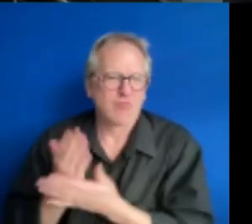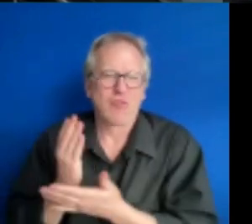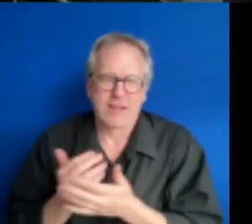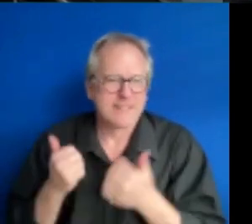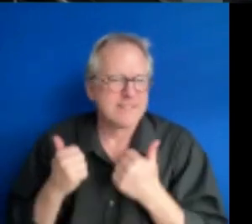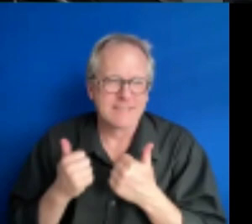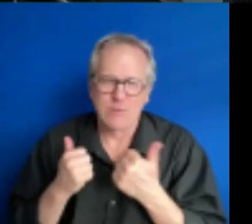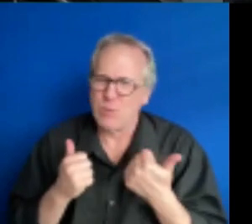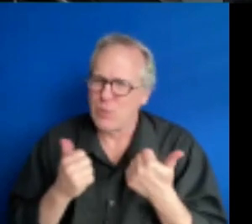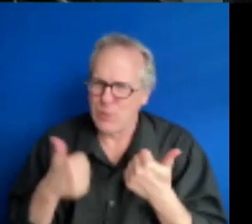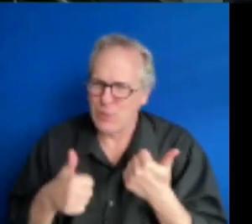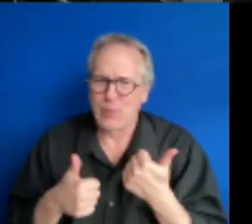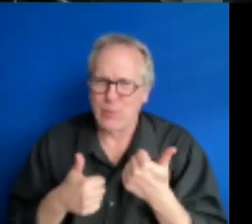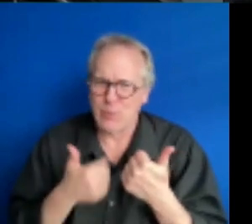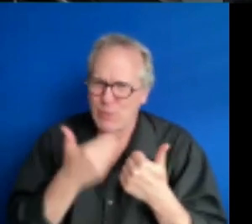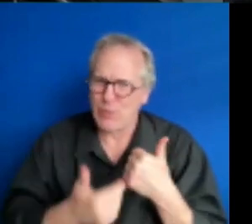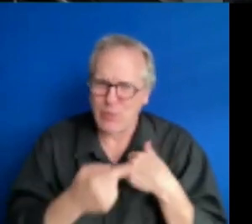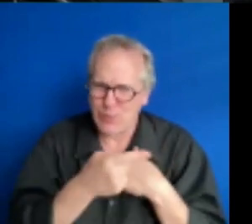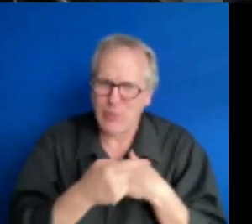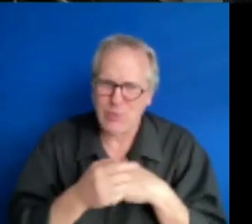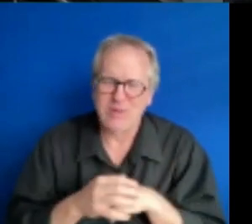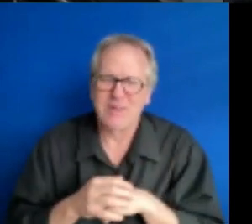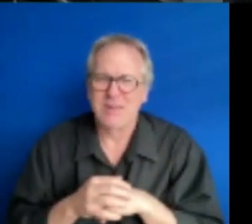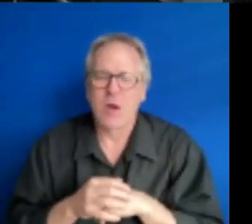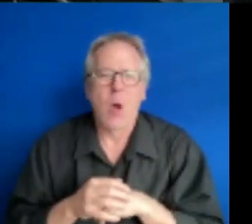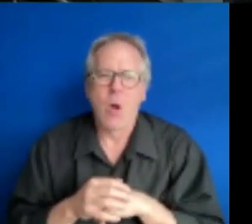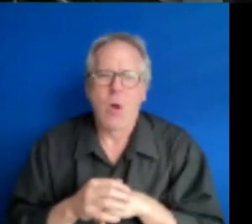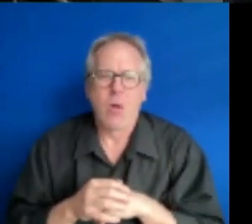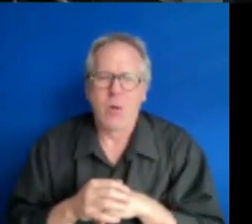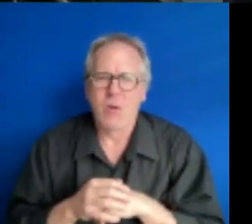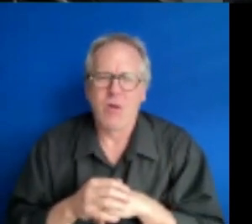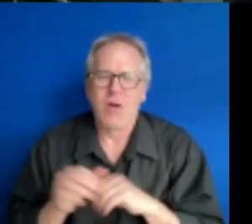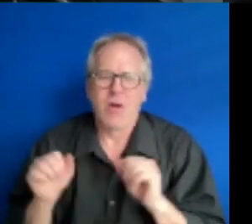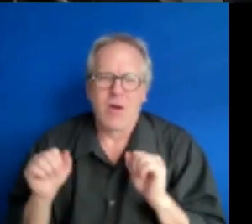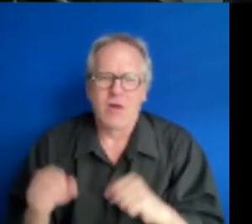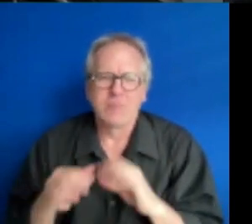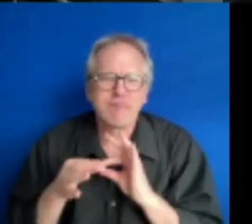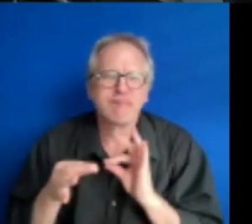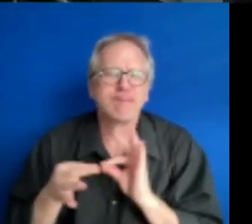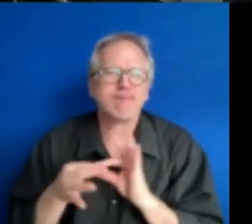And I could talk for an hour about him.